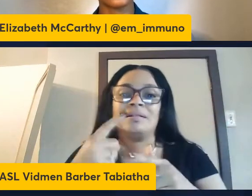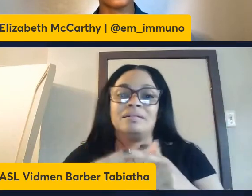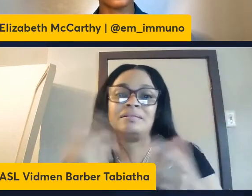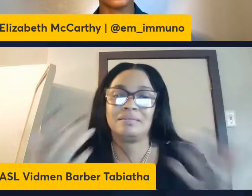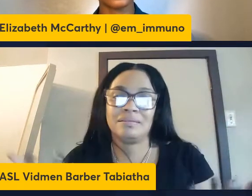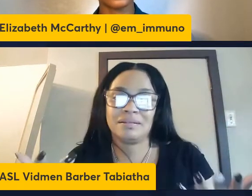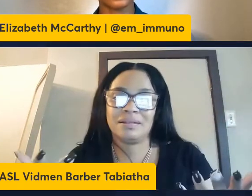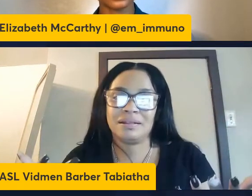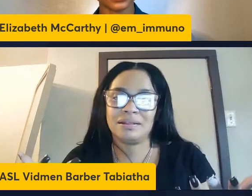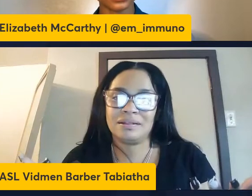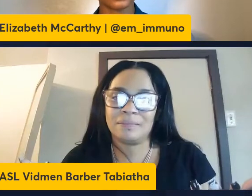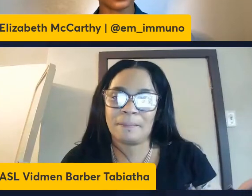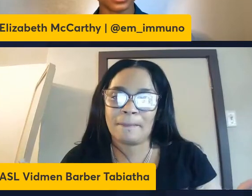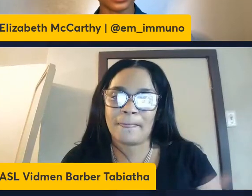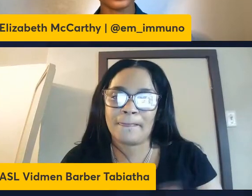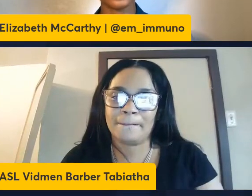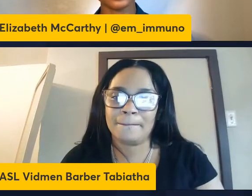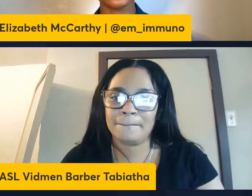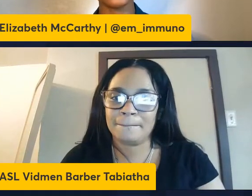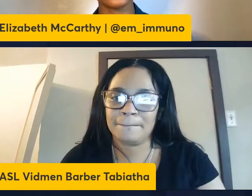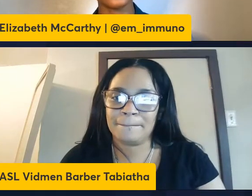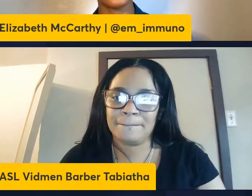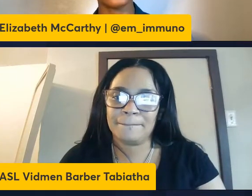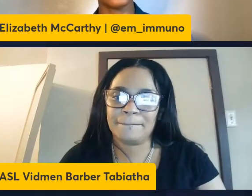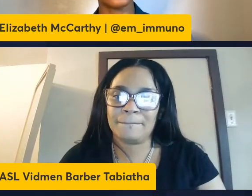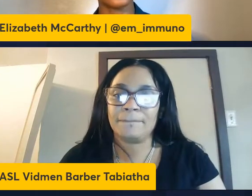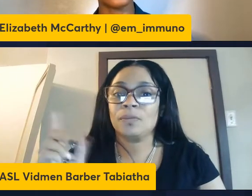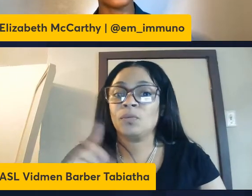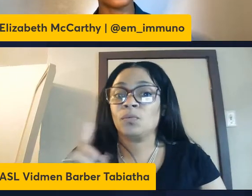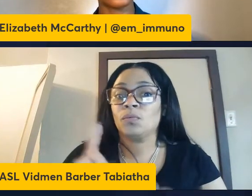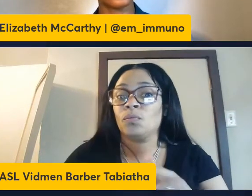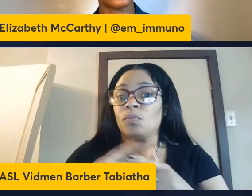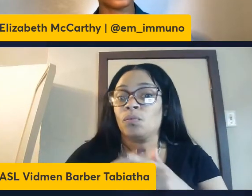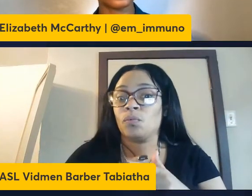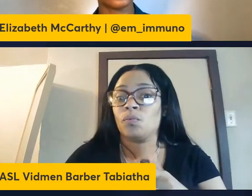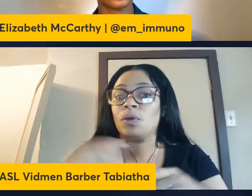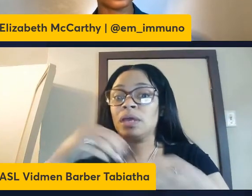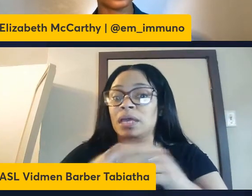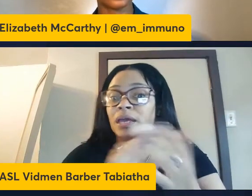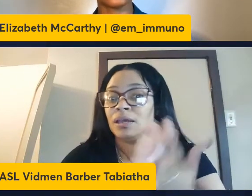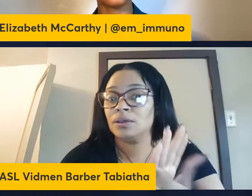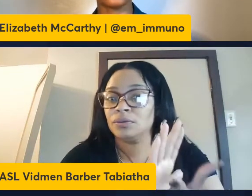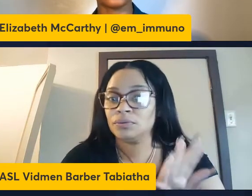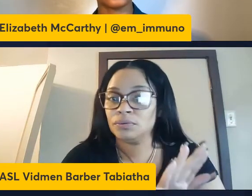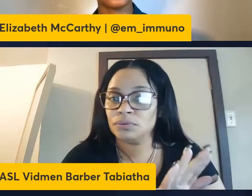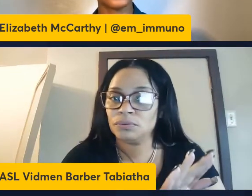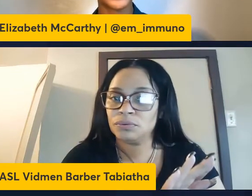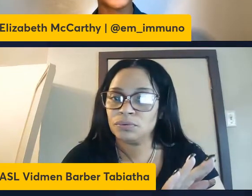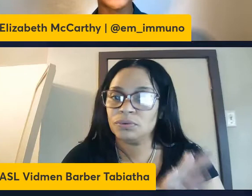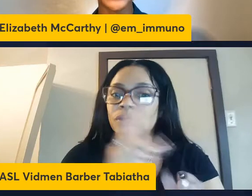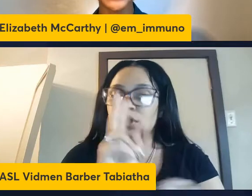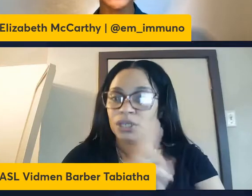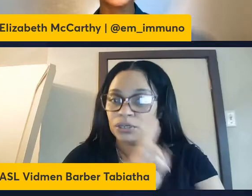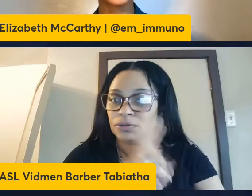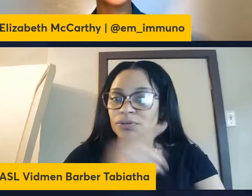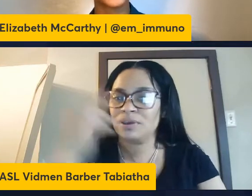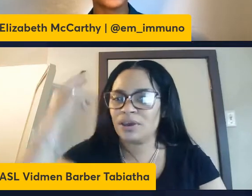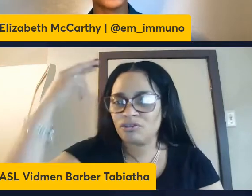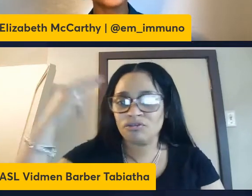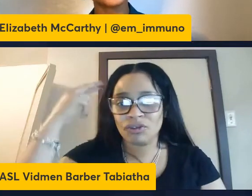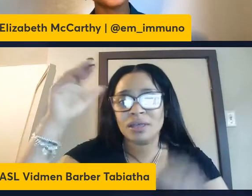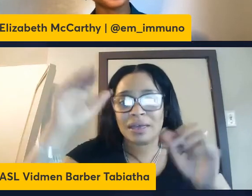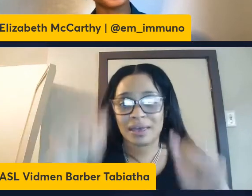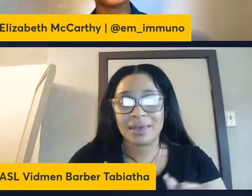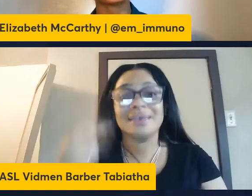in the folder I told it to, hopefully. Whereas when I finally installed R Studio after being really stubborn about it, I realized that I could